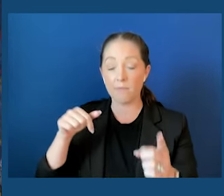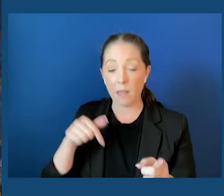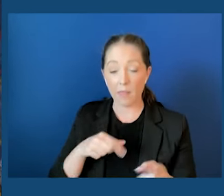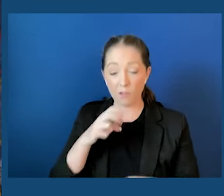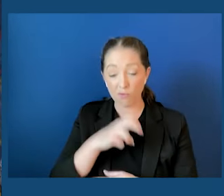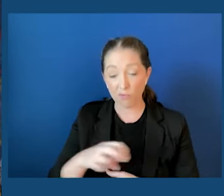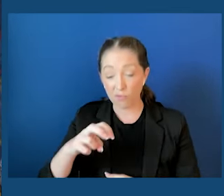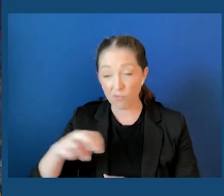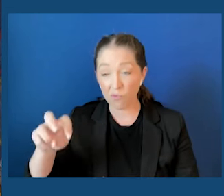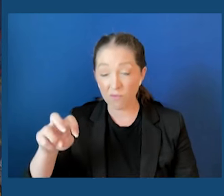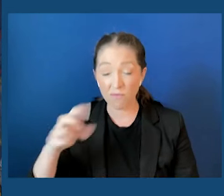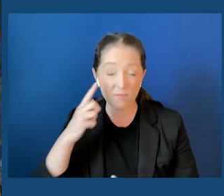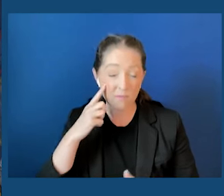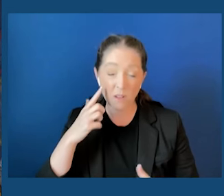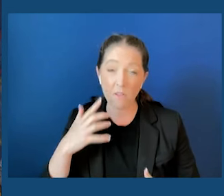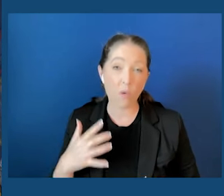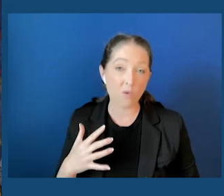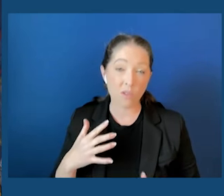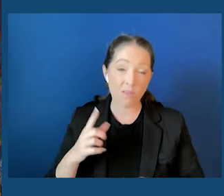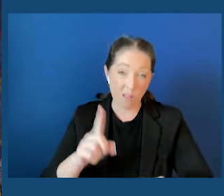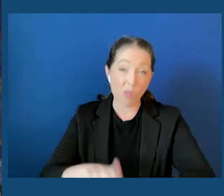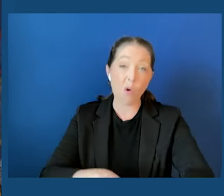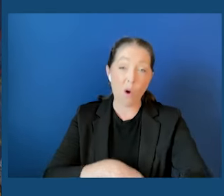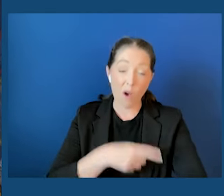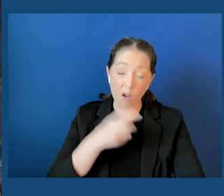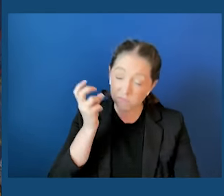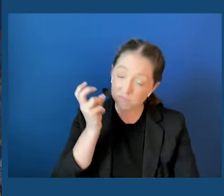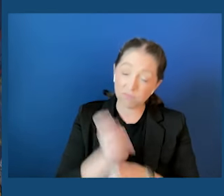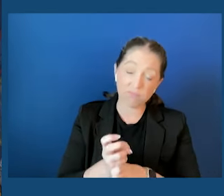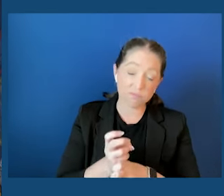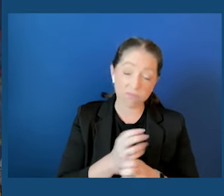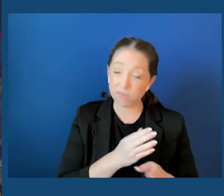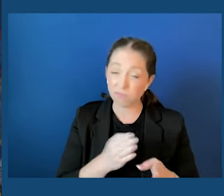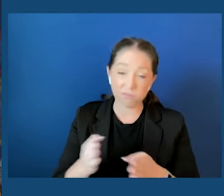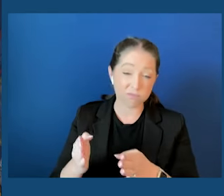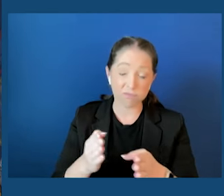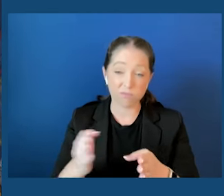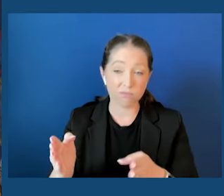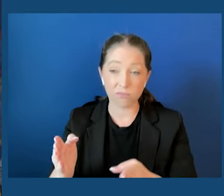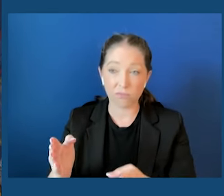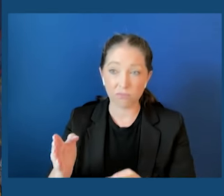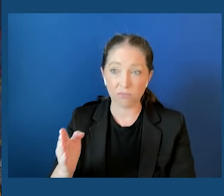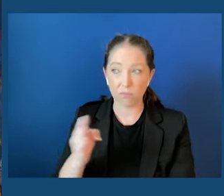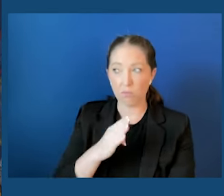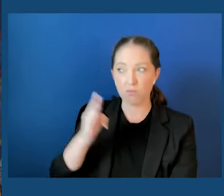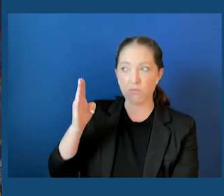unfortunately, is a long and difficult one that neither of us has ever had to travel before.